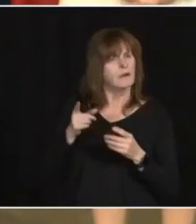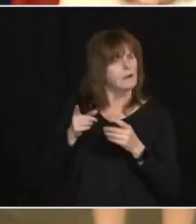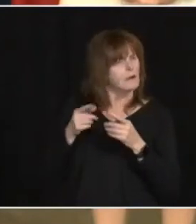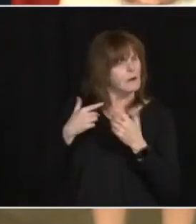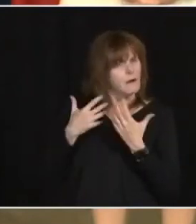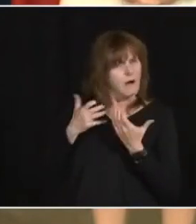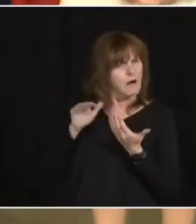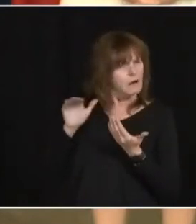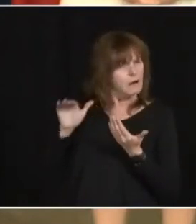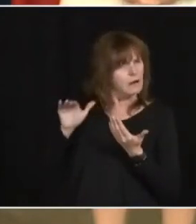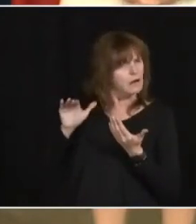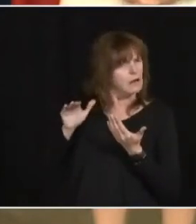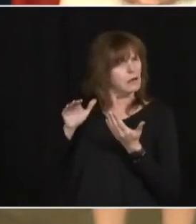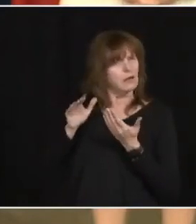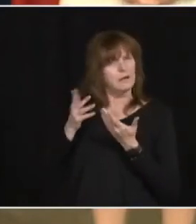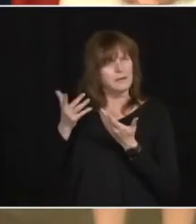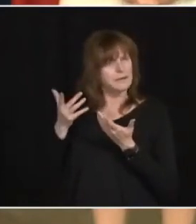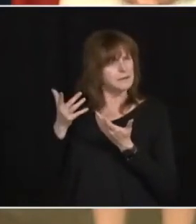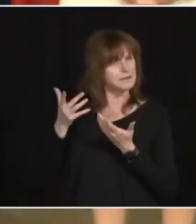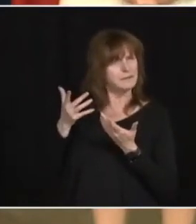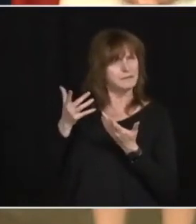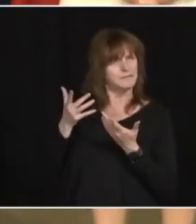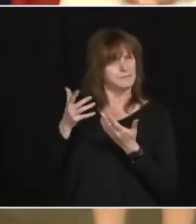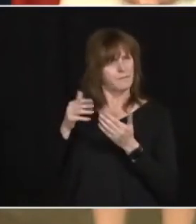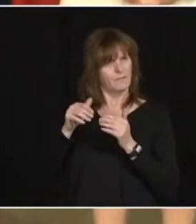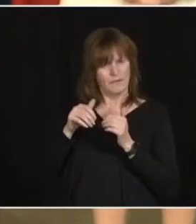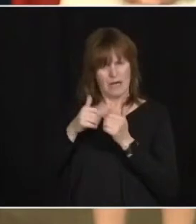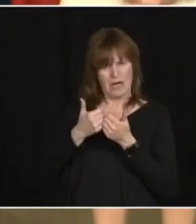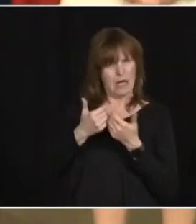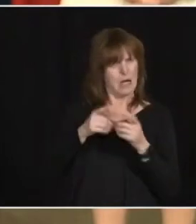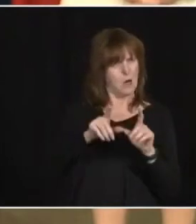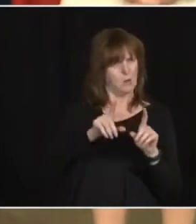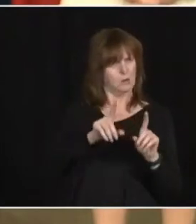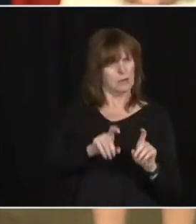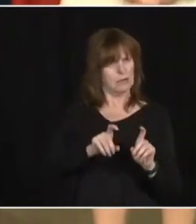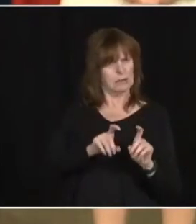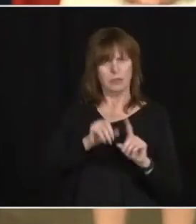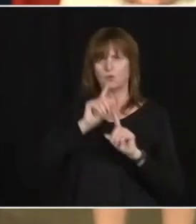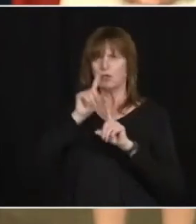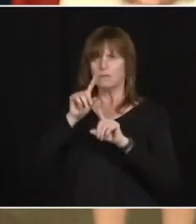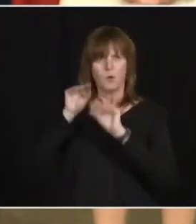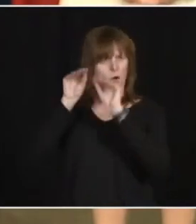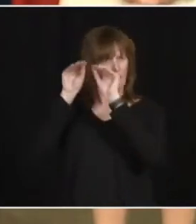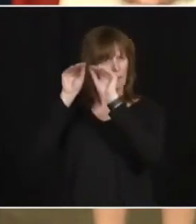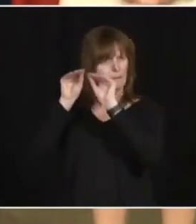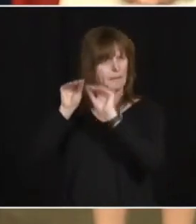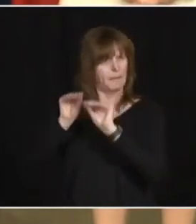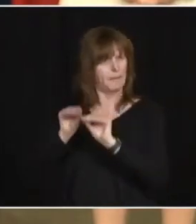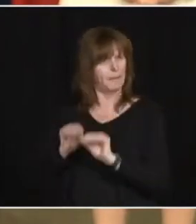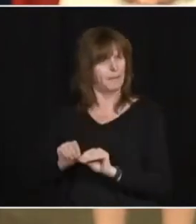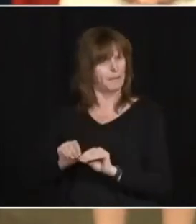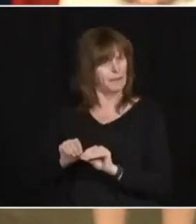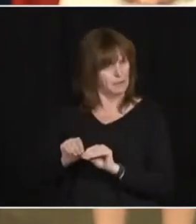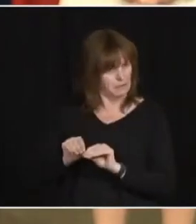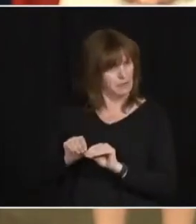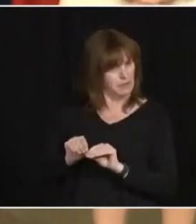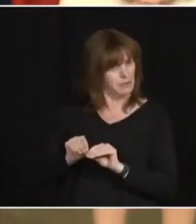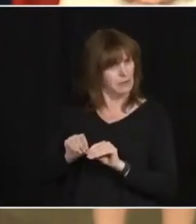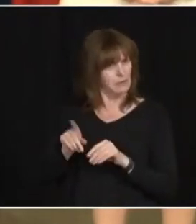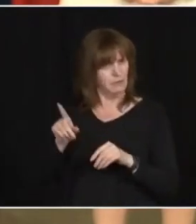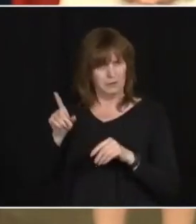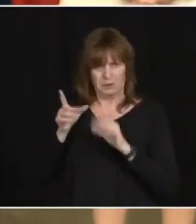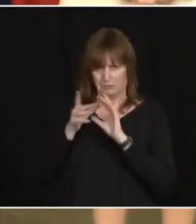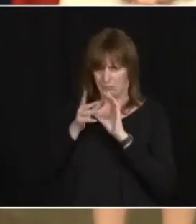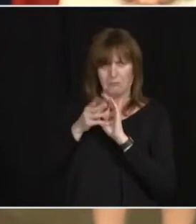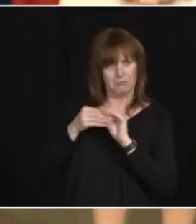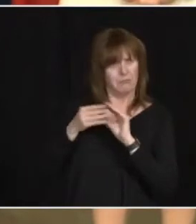that testing data has been reported. Premier, you referred today that the quota had been met in terms of number of tests,